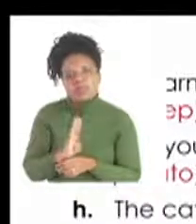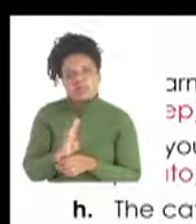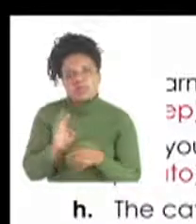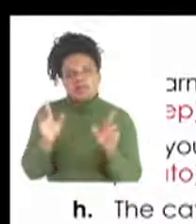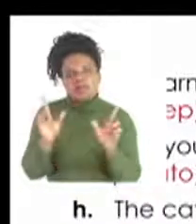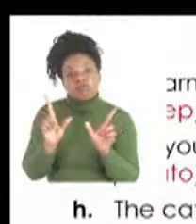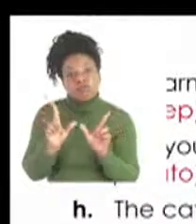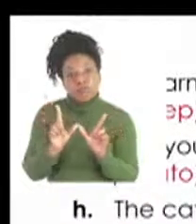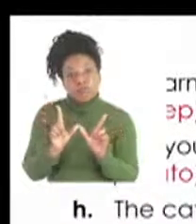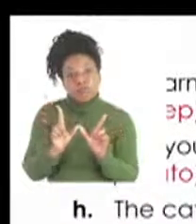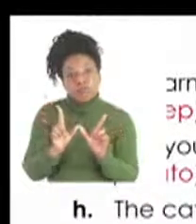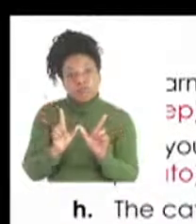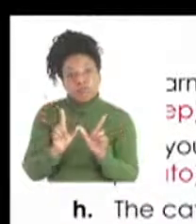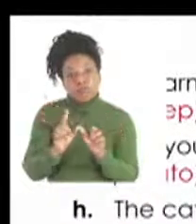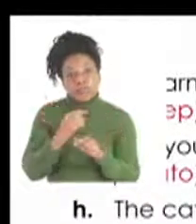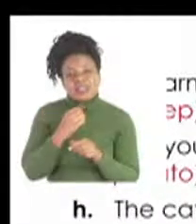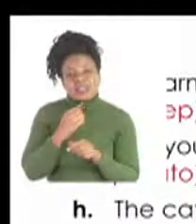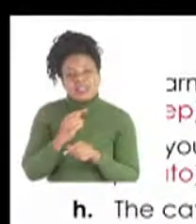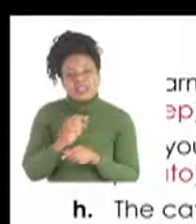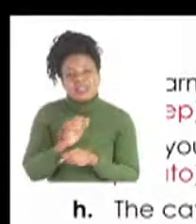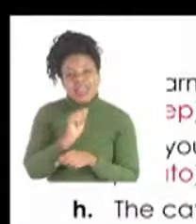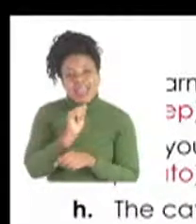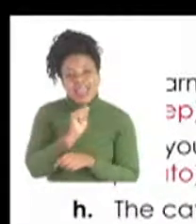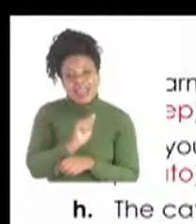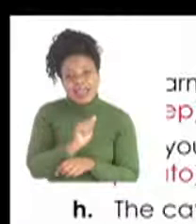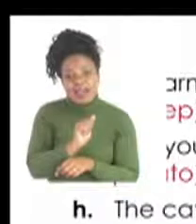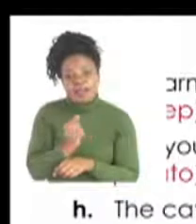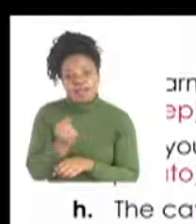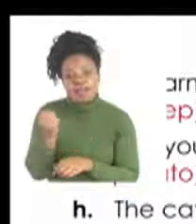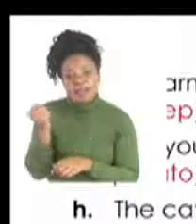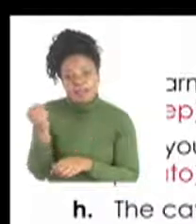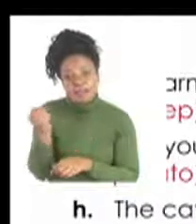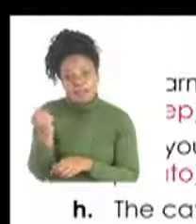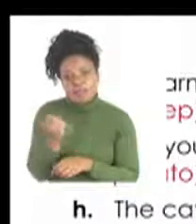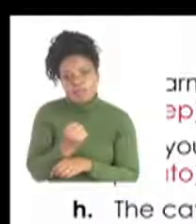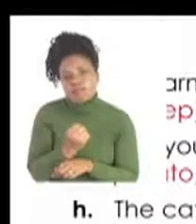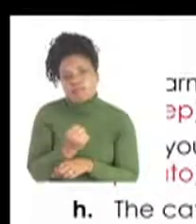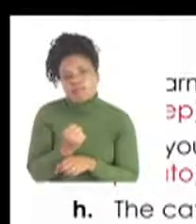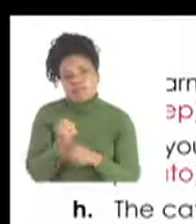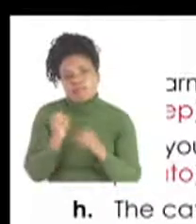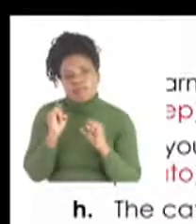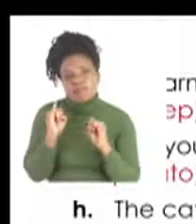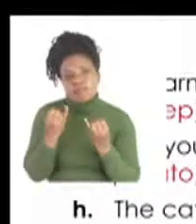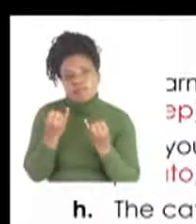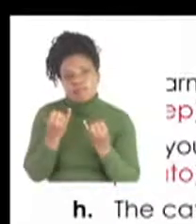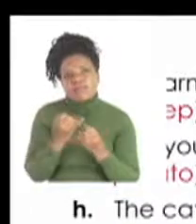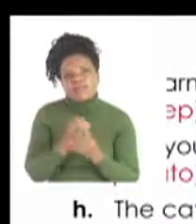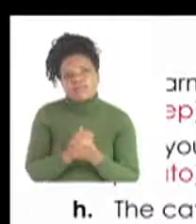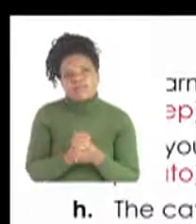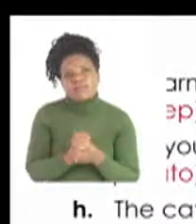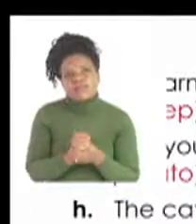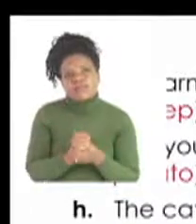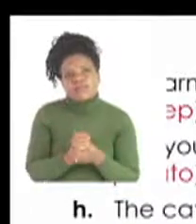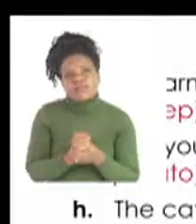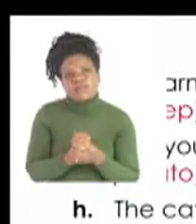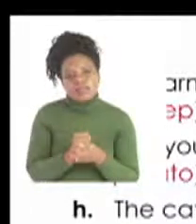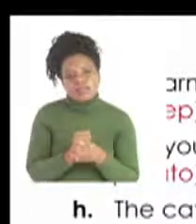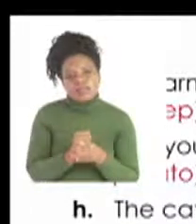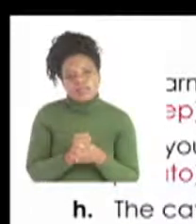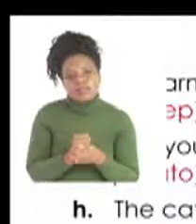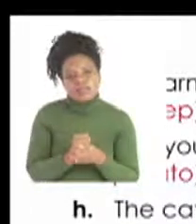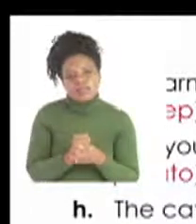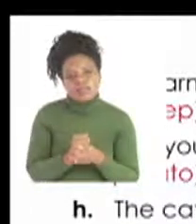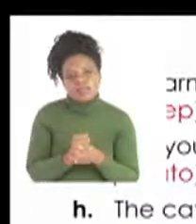word. So I would like you to do the rest of the exercises on your own.